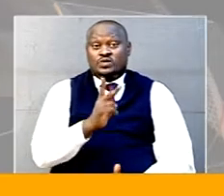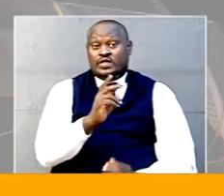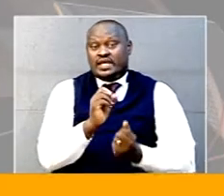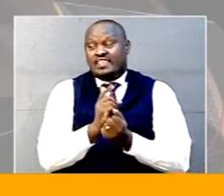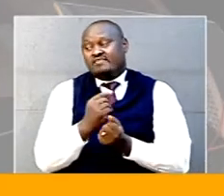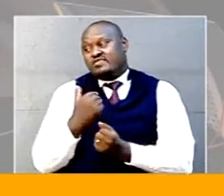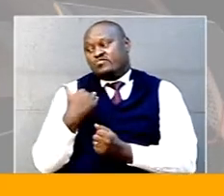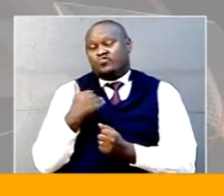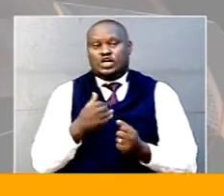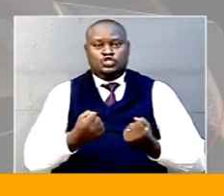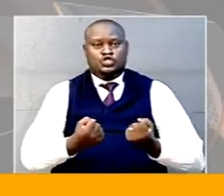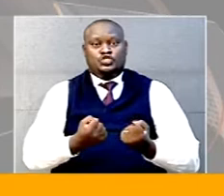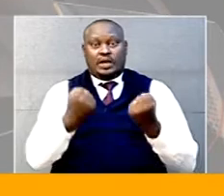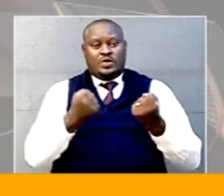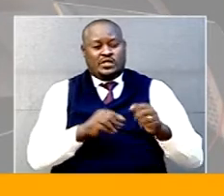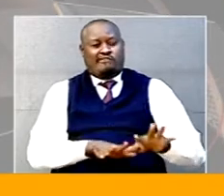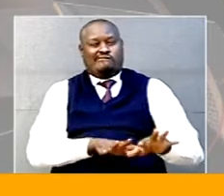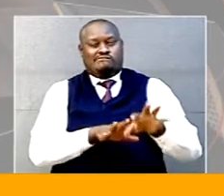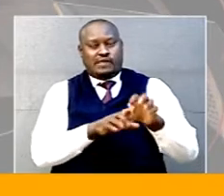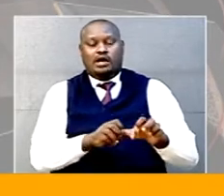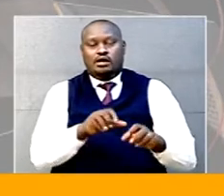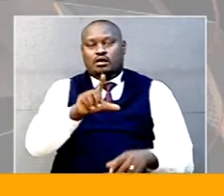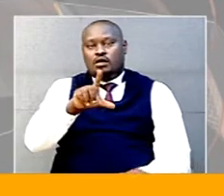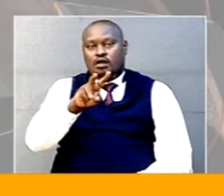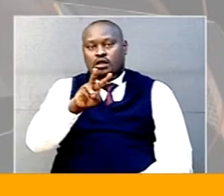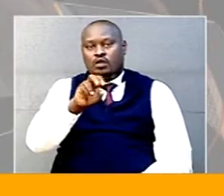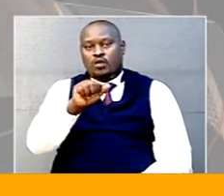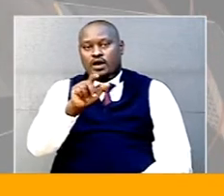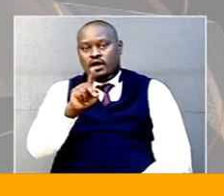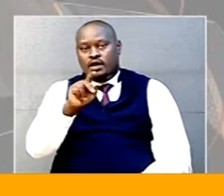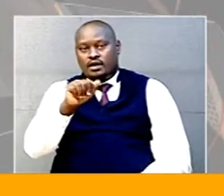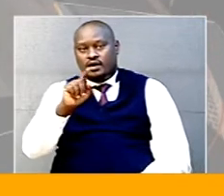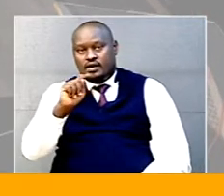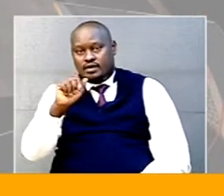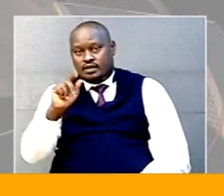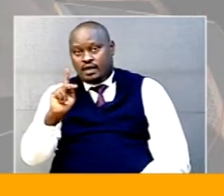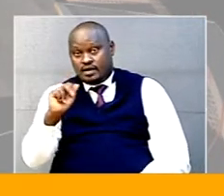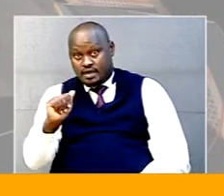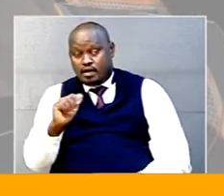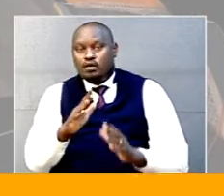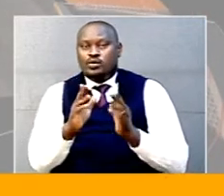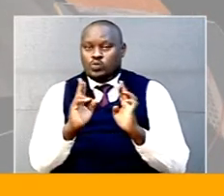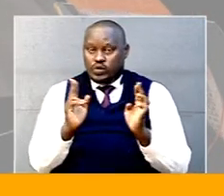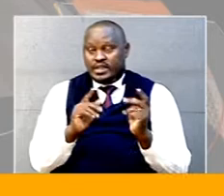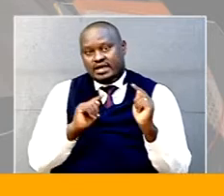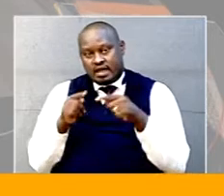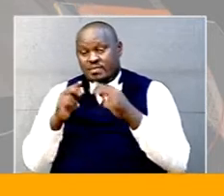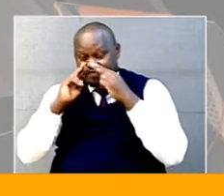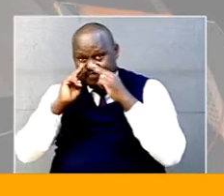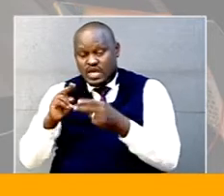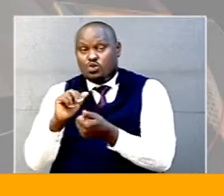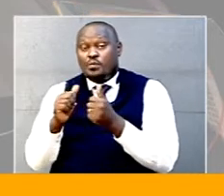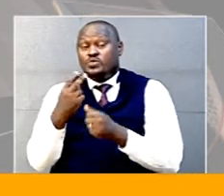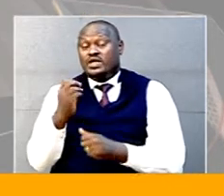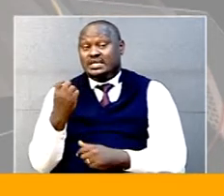National rally champion Ponciano Luakataka is to return to competitive racing in the final race of 2017. The race, due